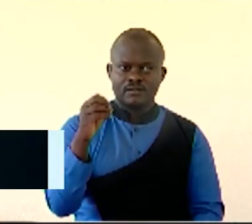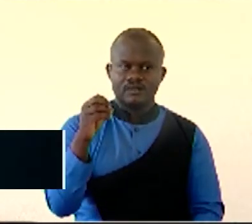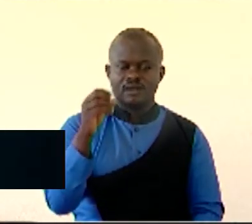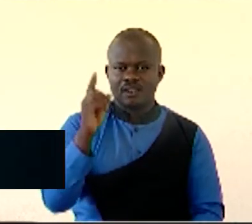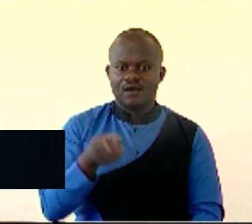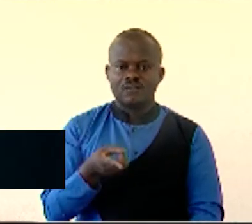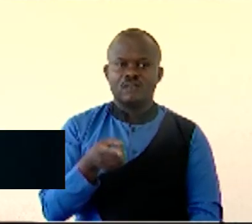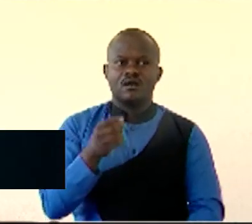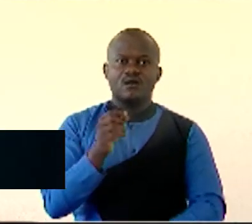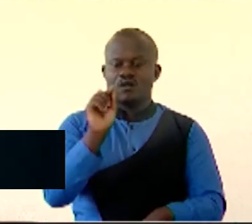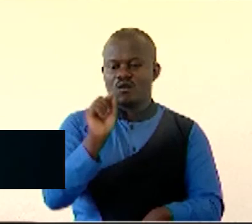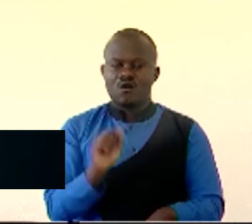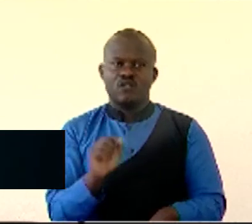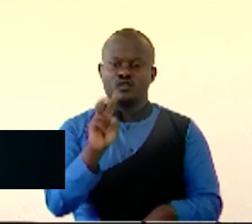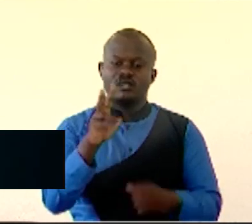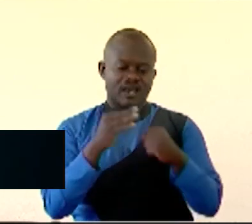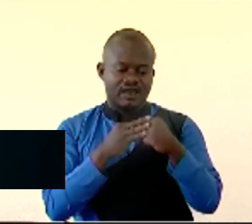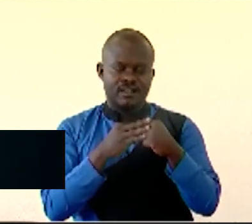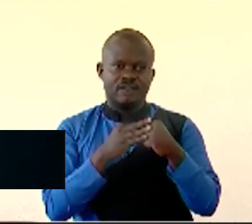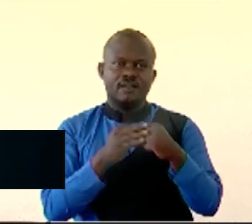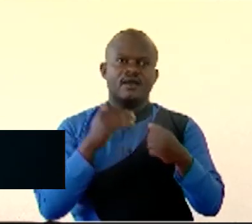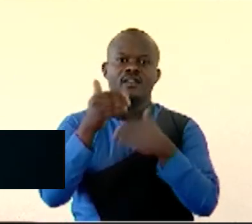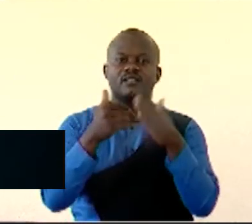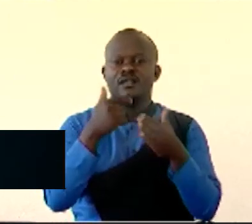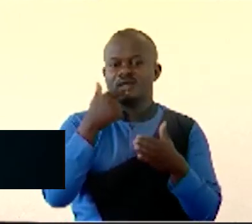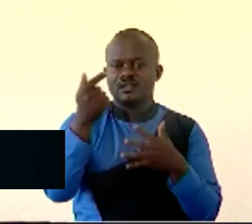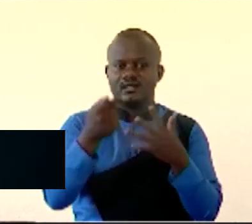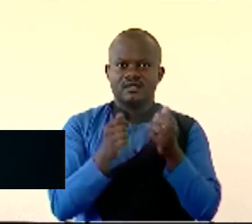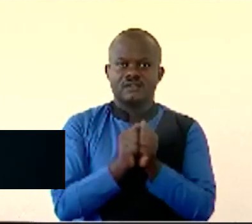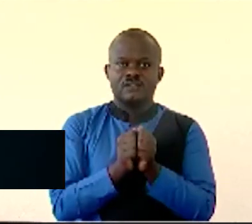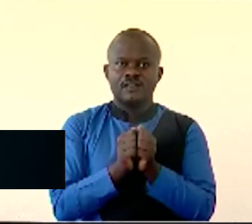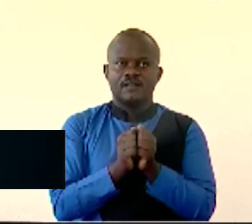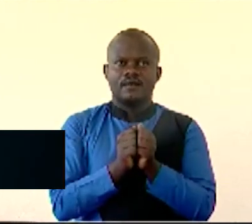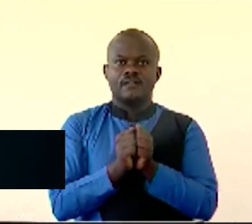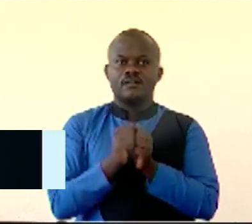50,000 over 28, and that is